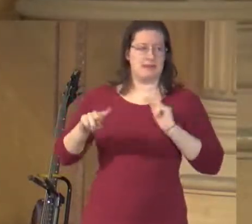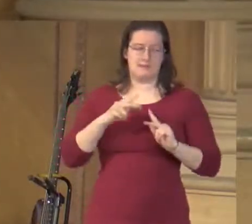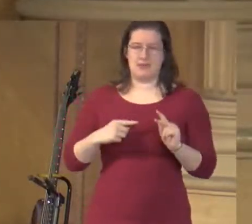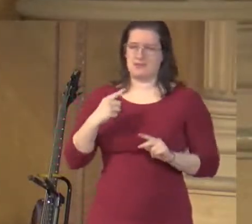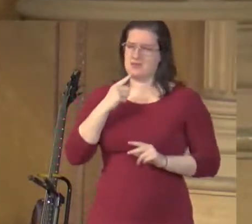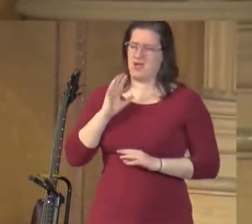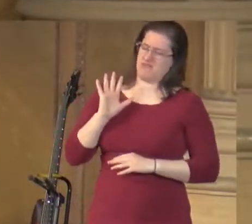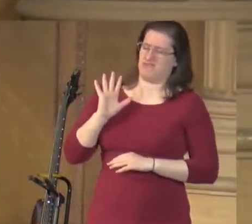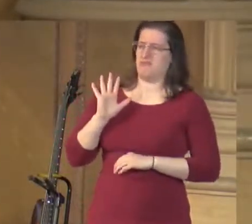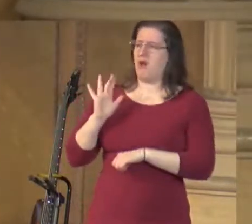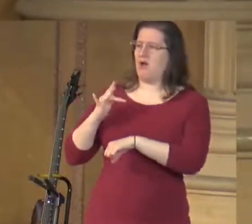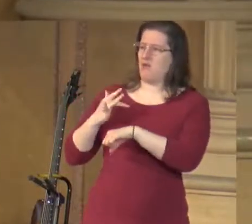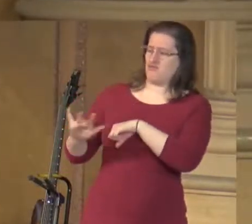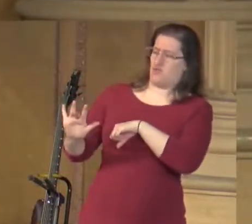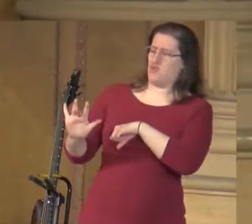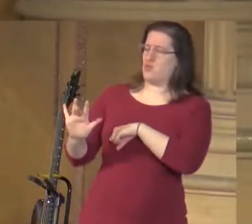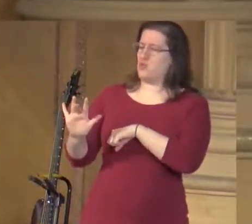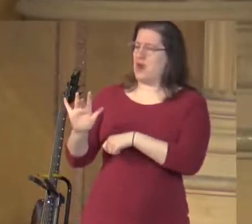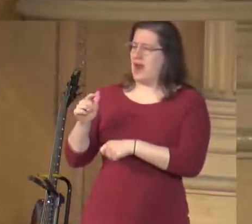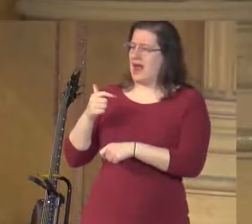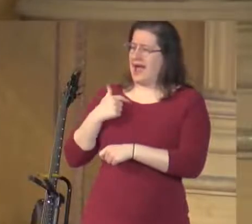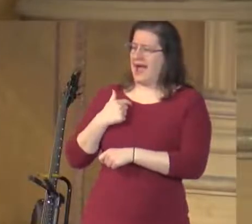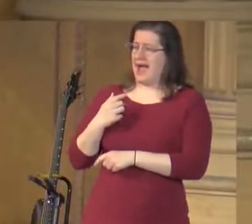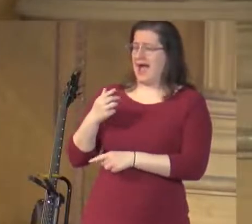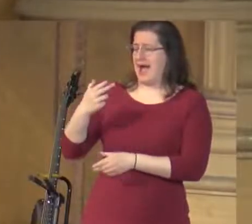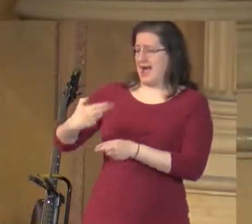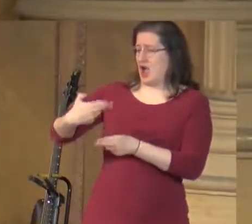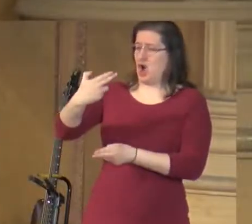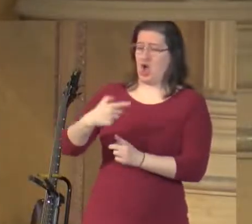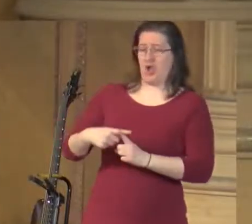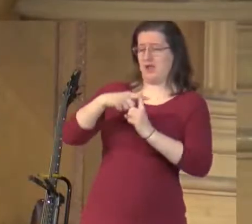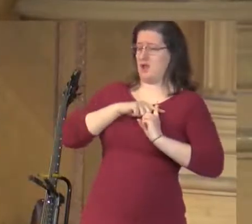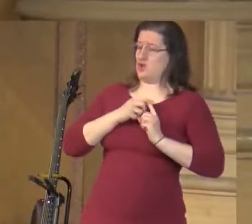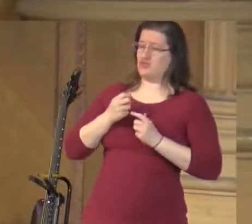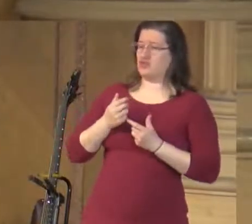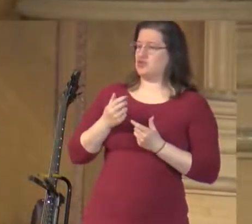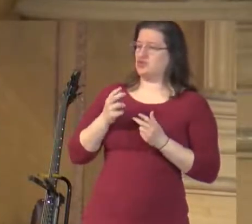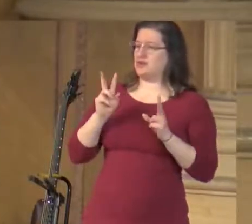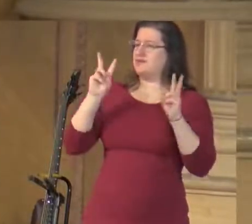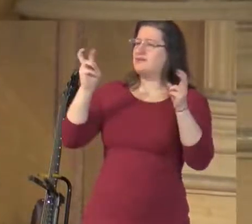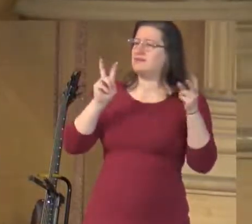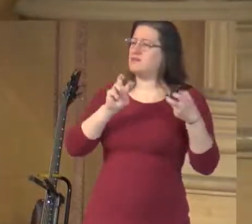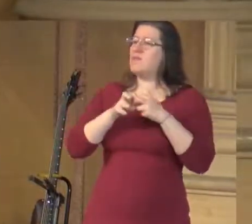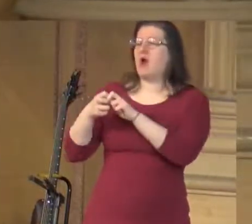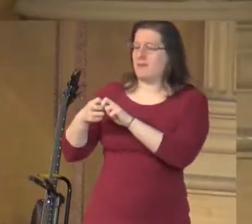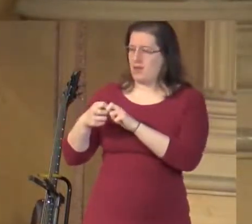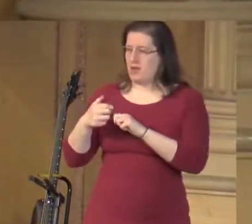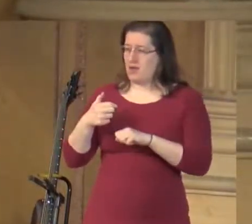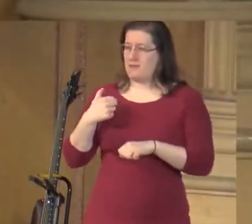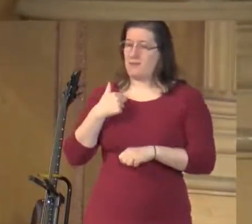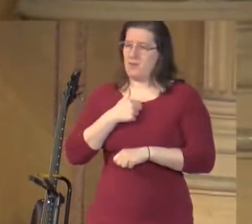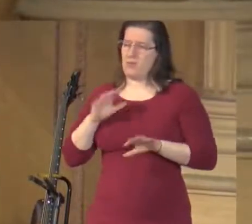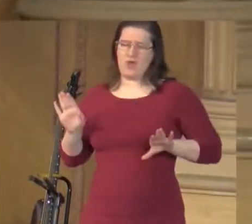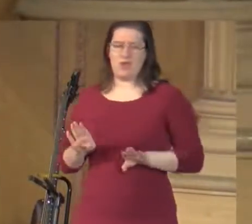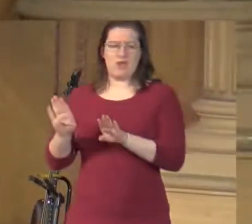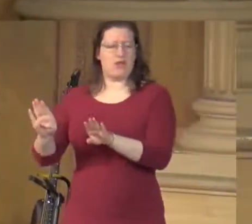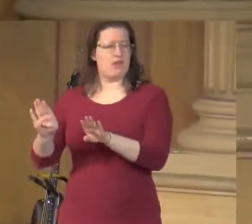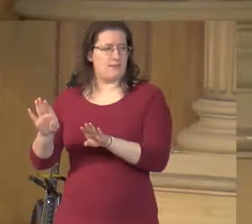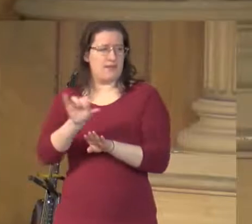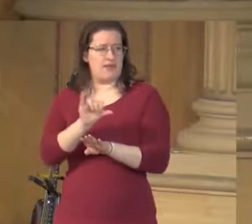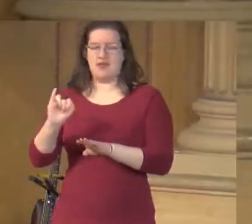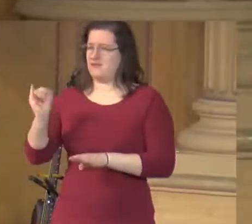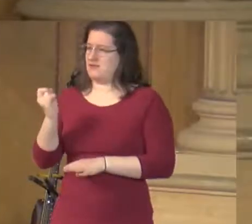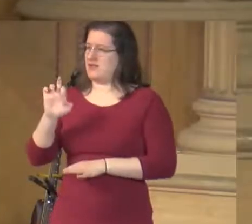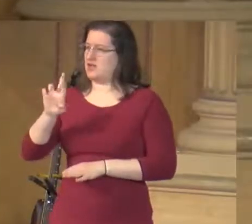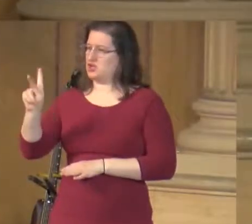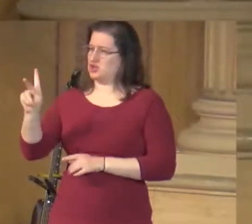take up a cause. We call it a Christian cause whether it is or not. We behave as jerks and then we claim that we're